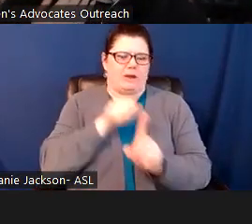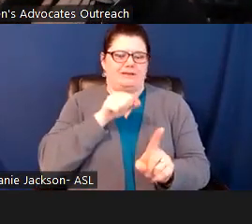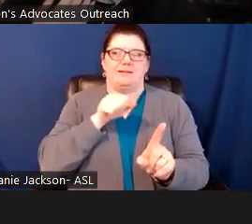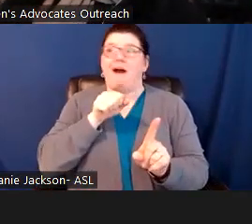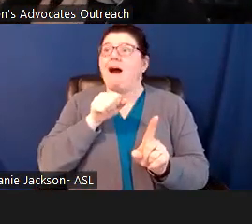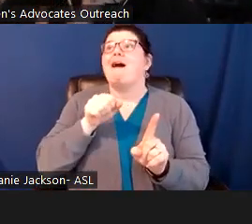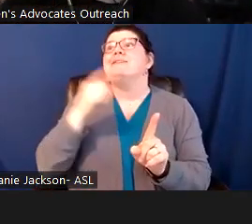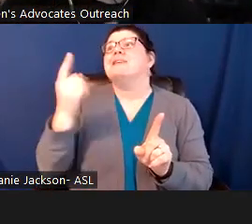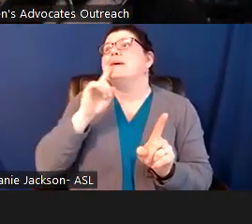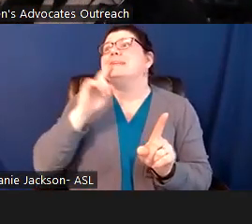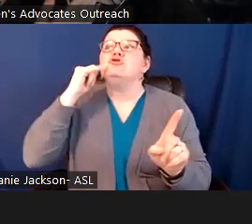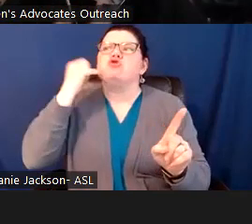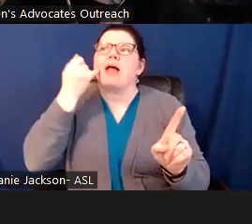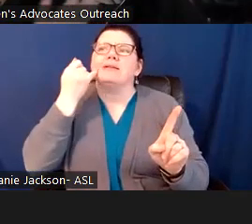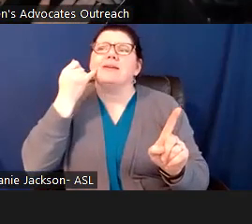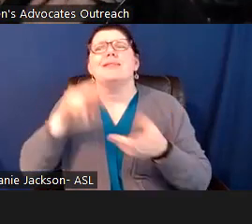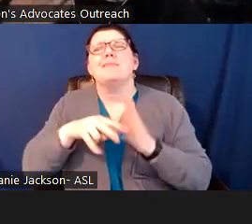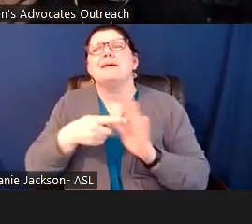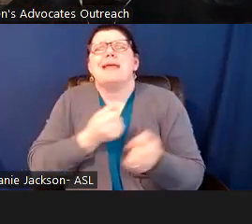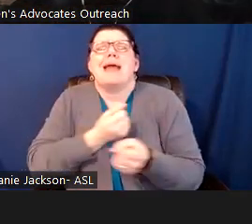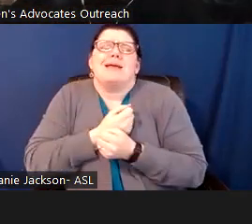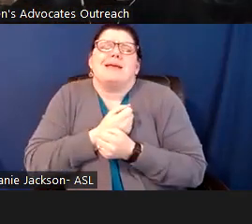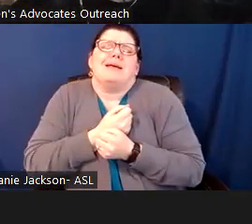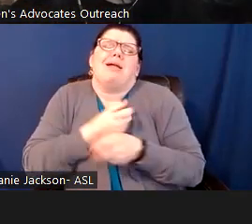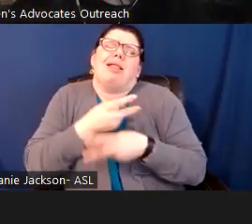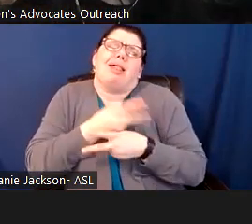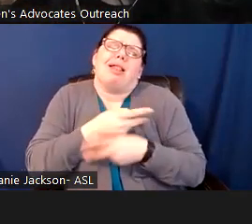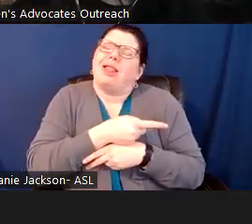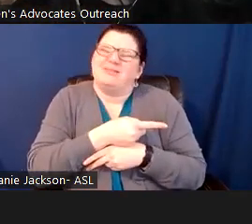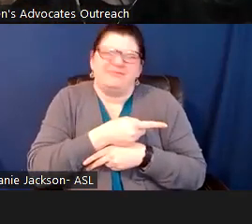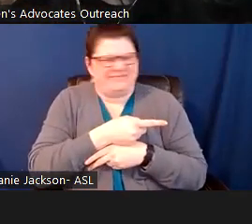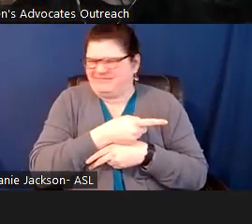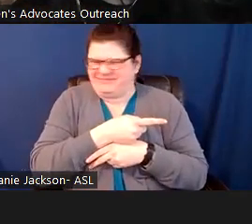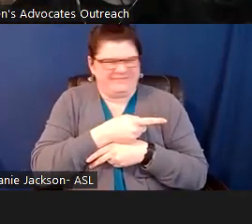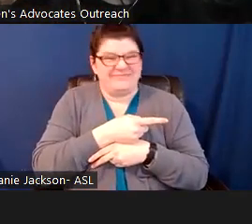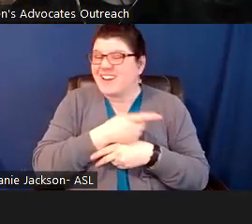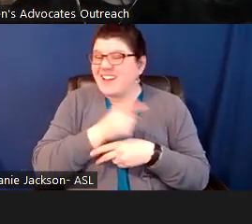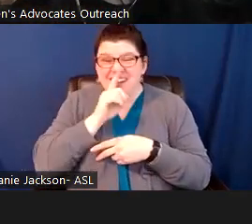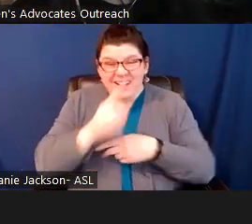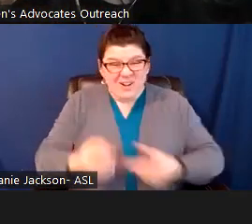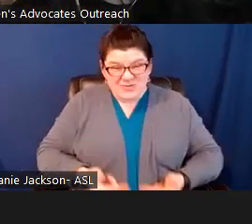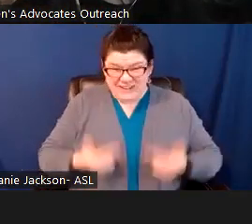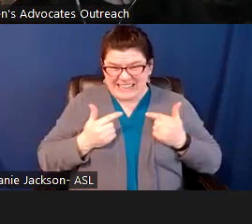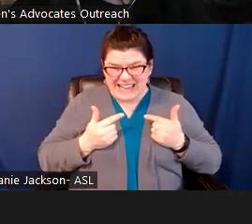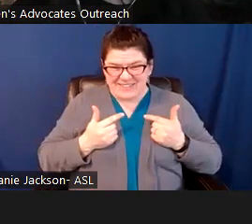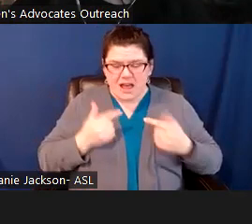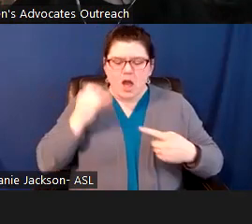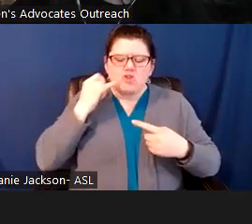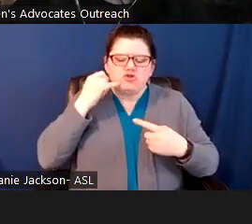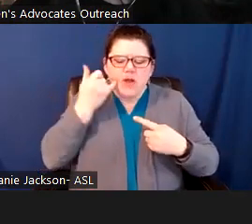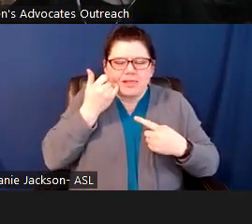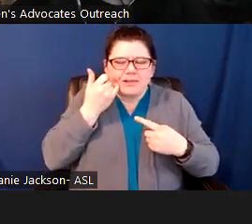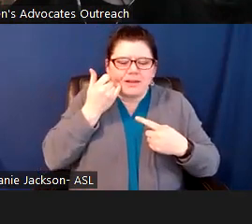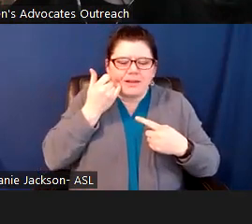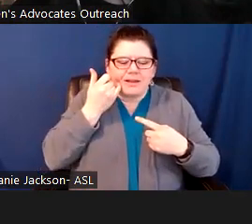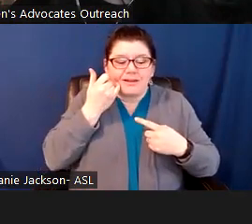you, they care for you, they love you. But in real life, know that jealousy may,